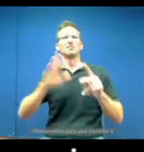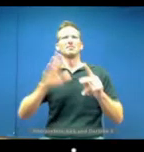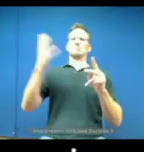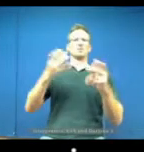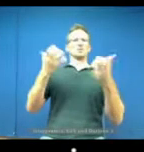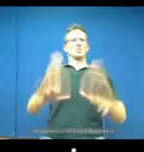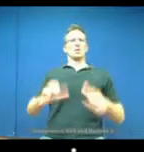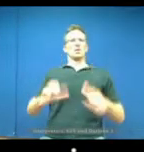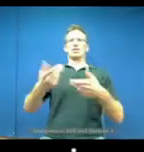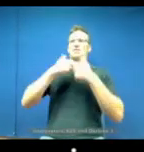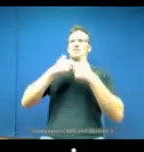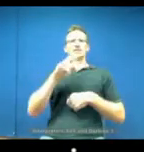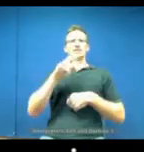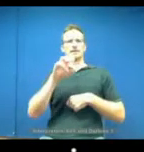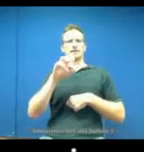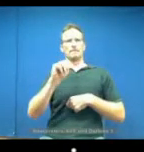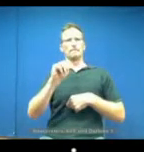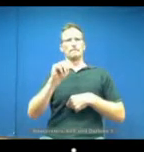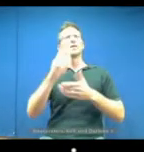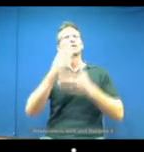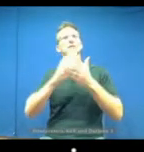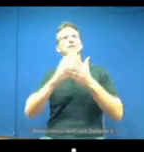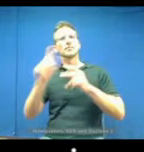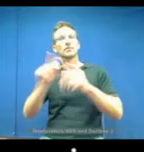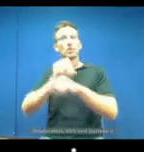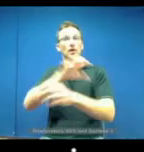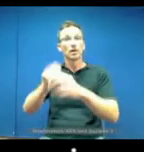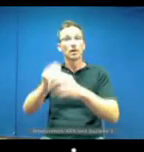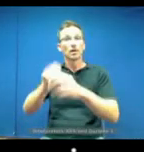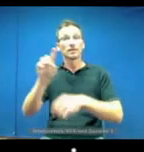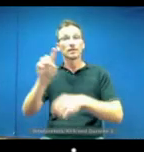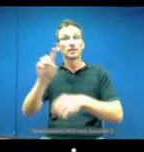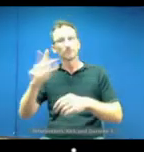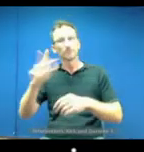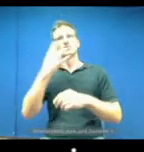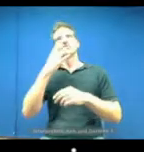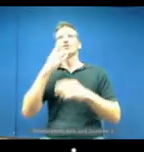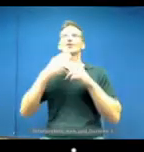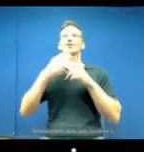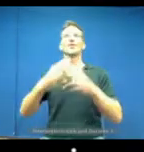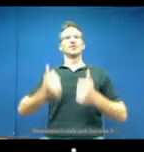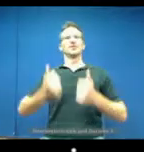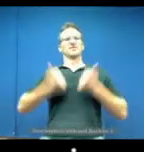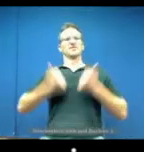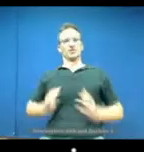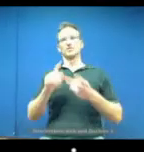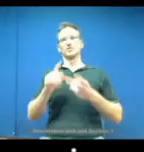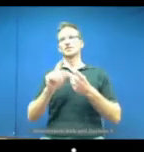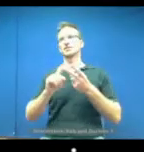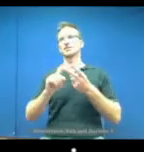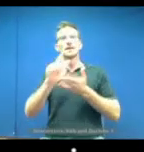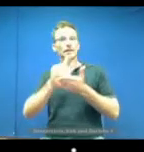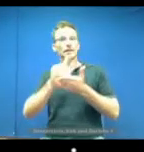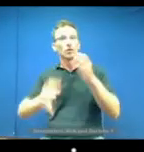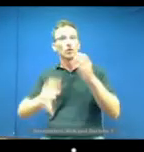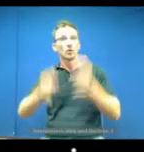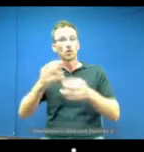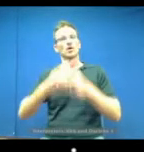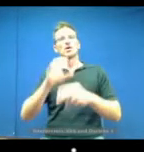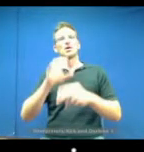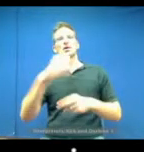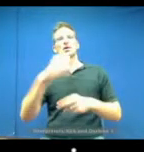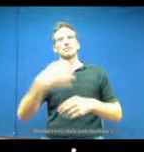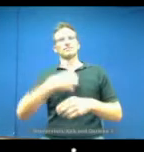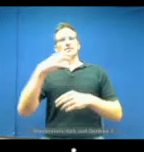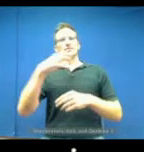that might be different, such as survivors or complaining witnesses is what we use in the legal arena. I also tend to